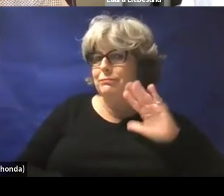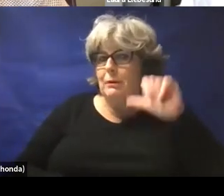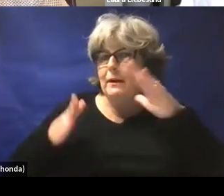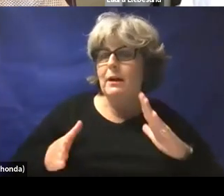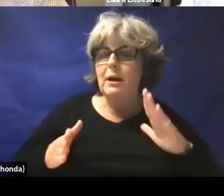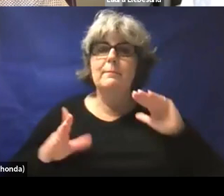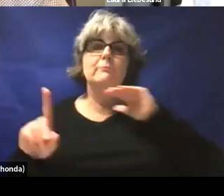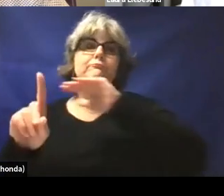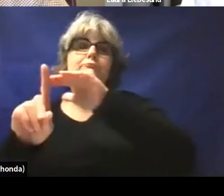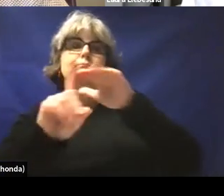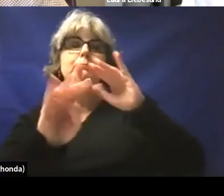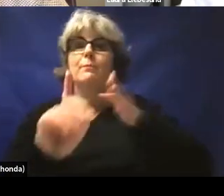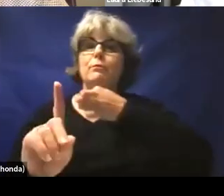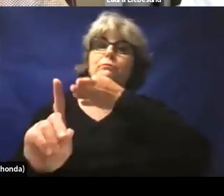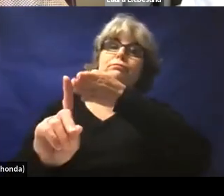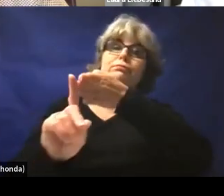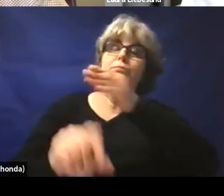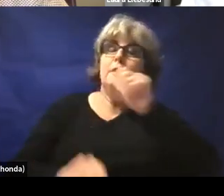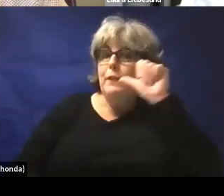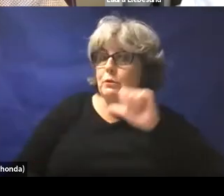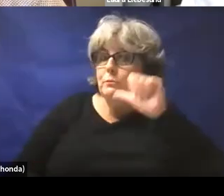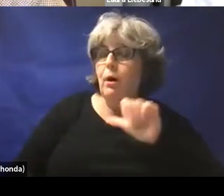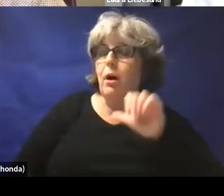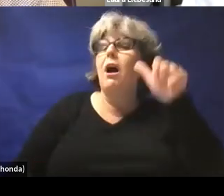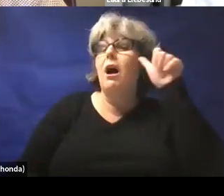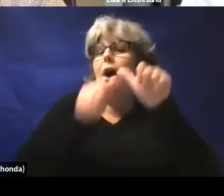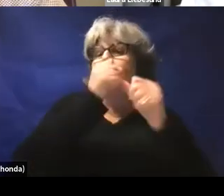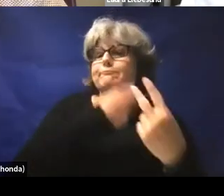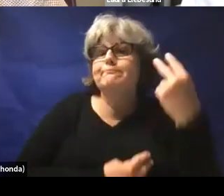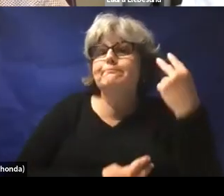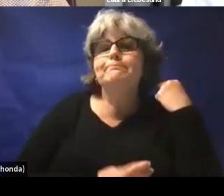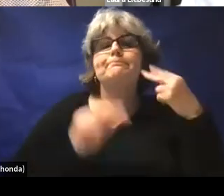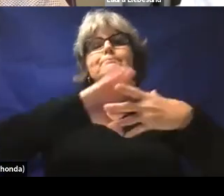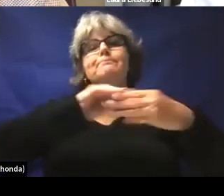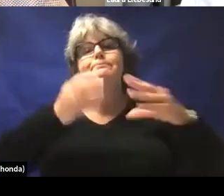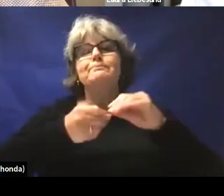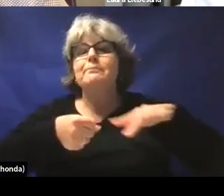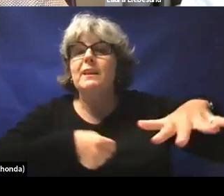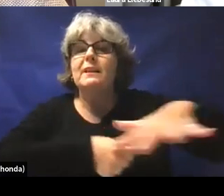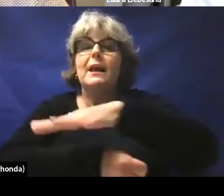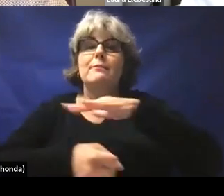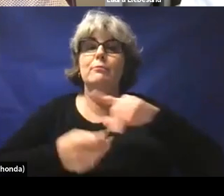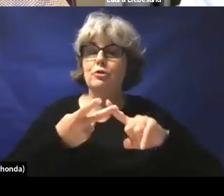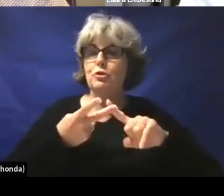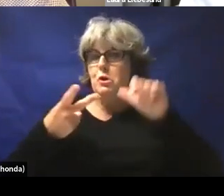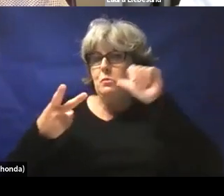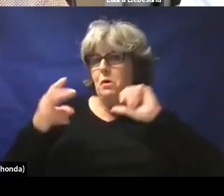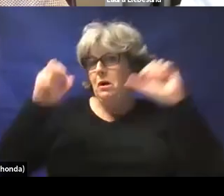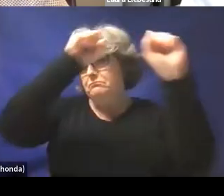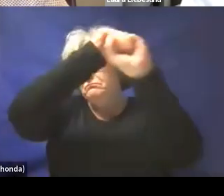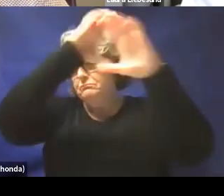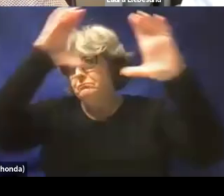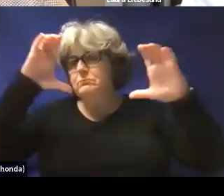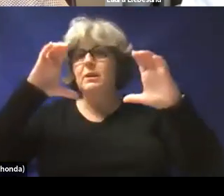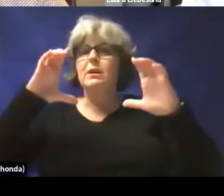interviewing folks that were patrons of the bars to remember the bartenders in the neighborhood, what the bars were like in the neighborhood,